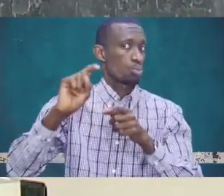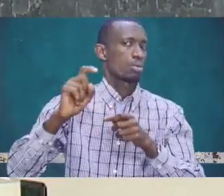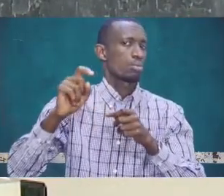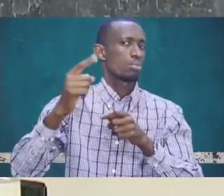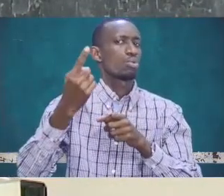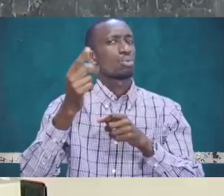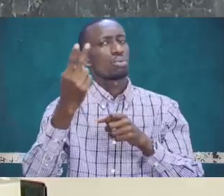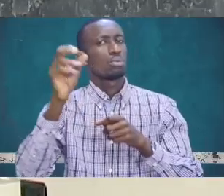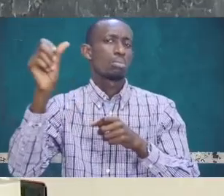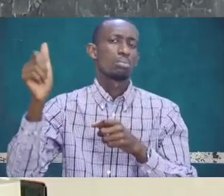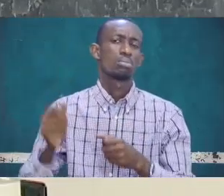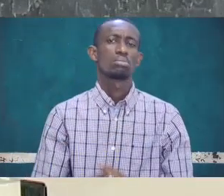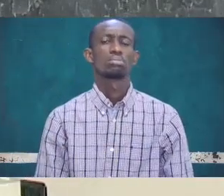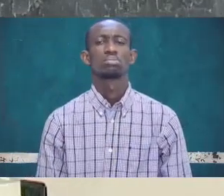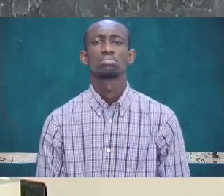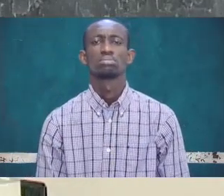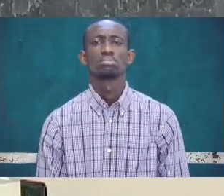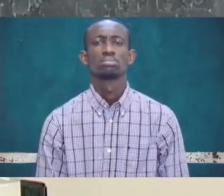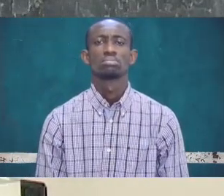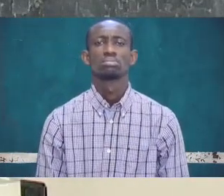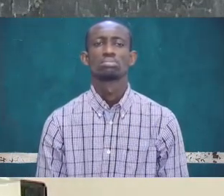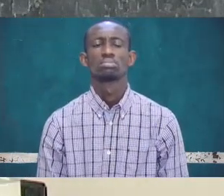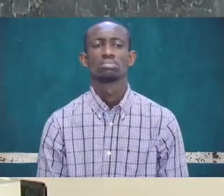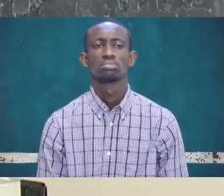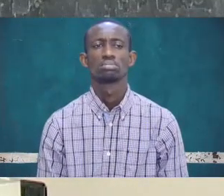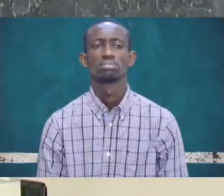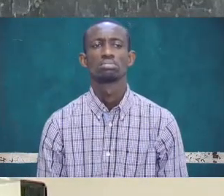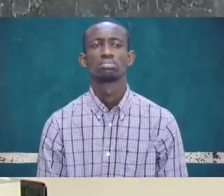So they have to be more than one component.